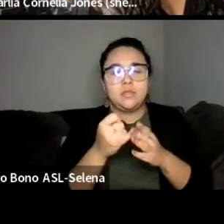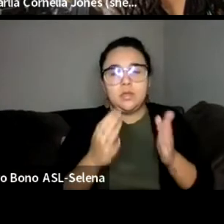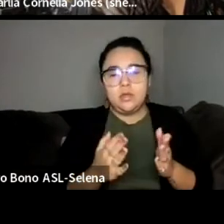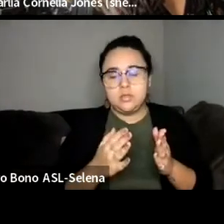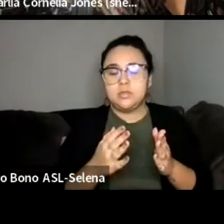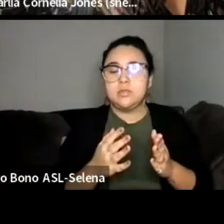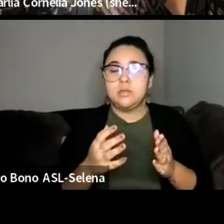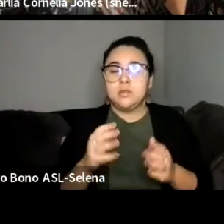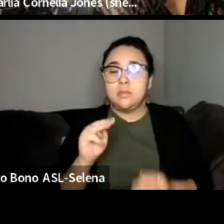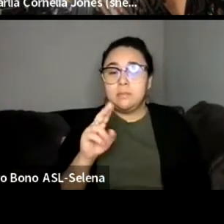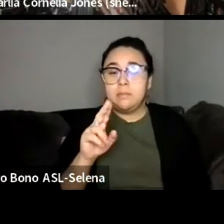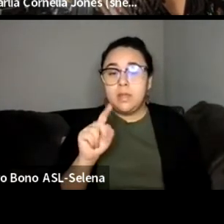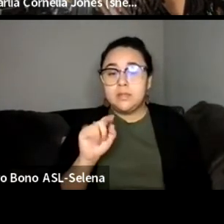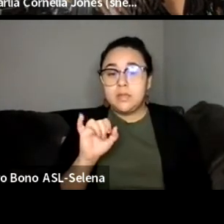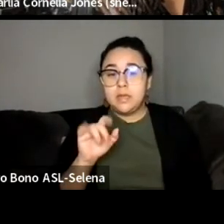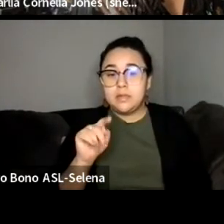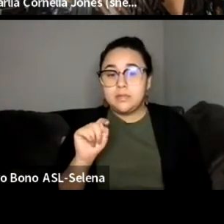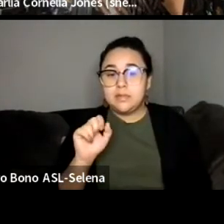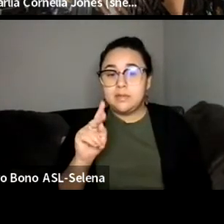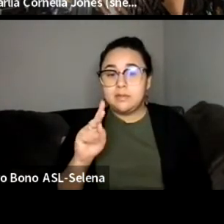that is on this panel,